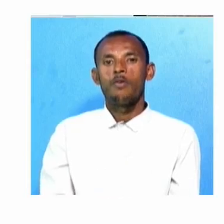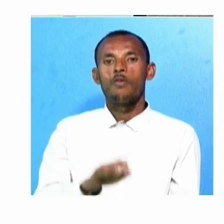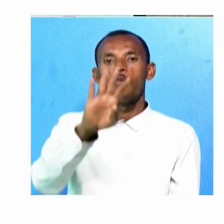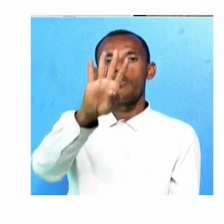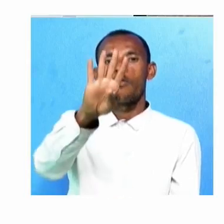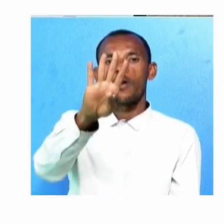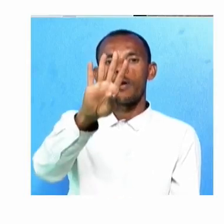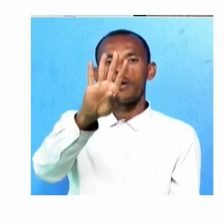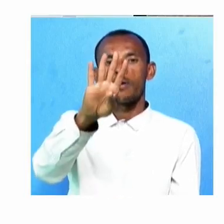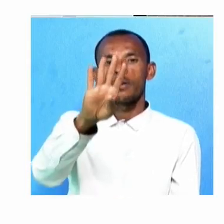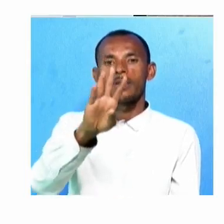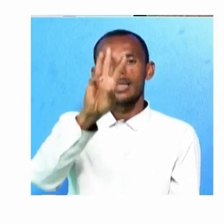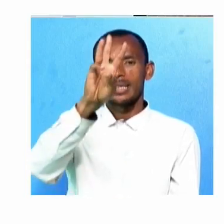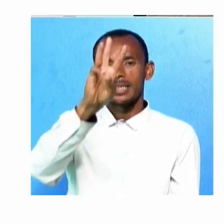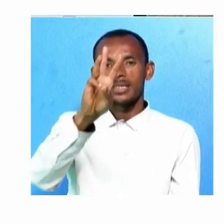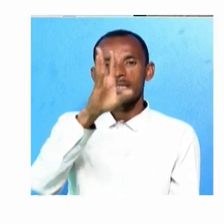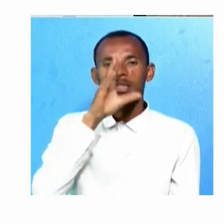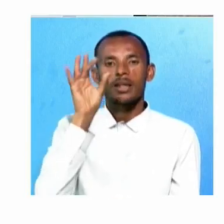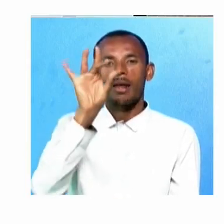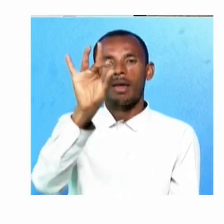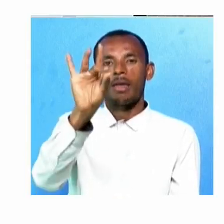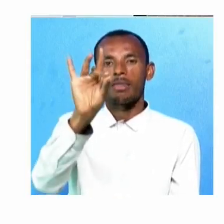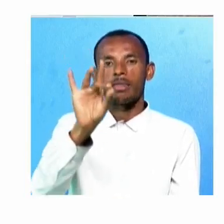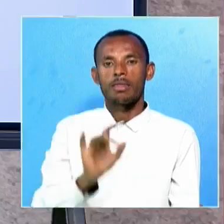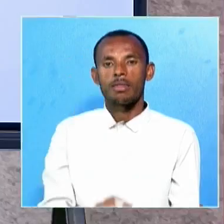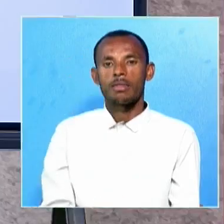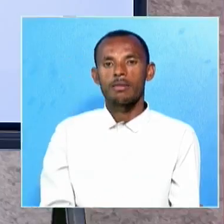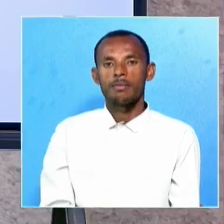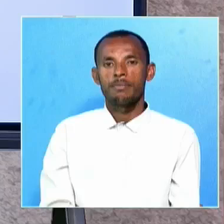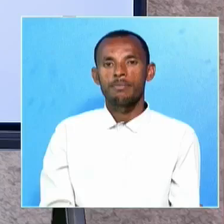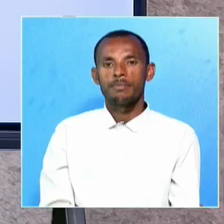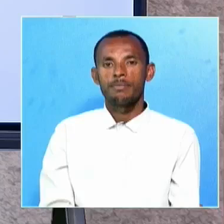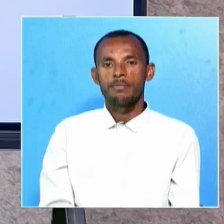4, 6, and 8.